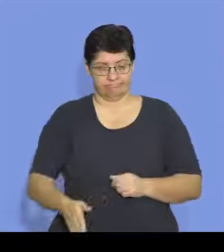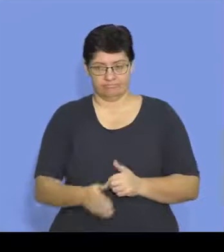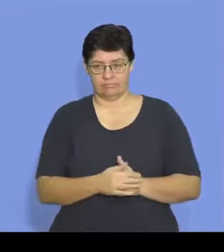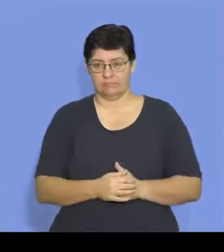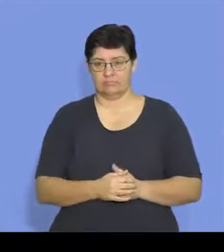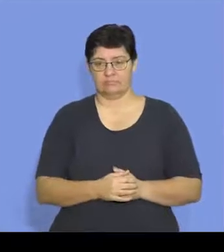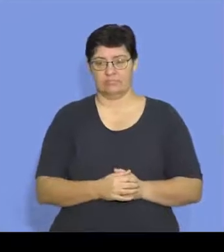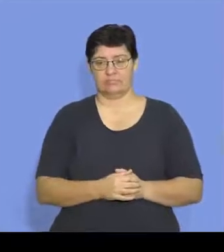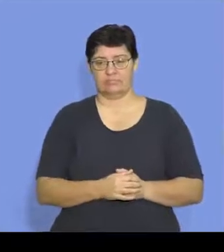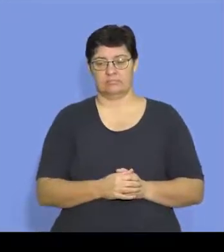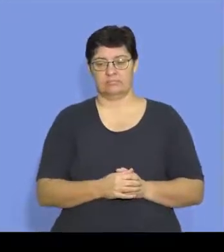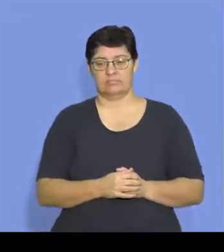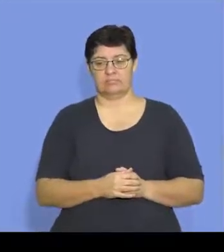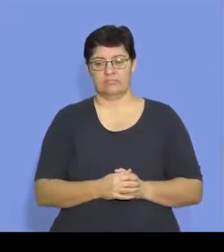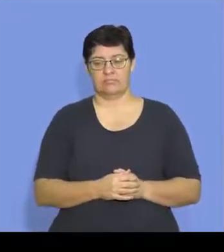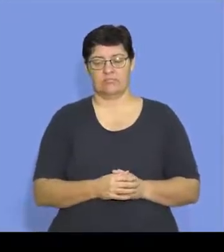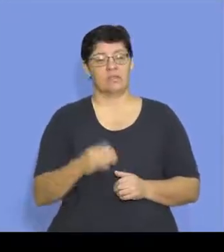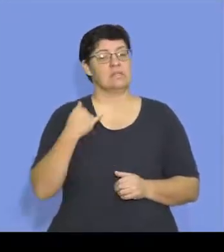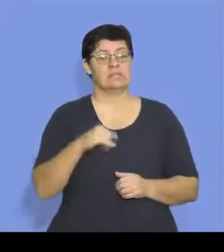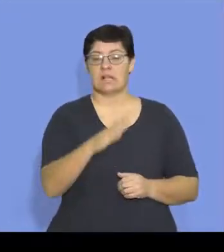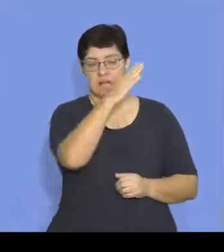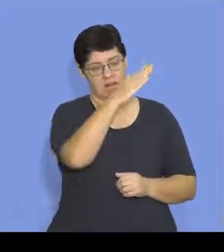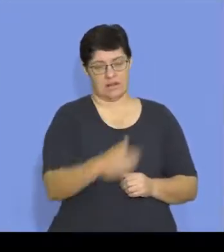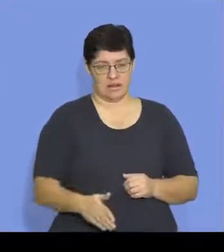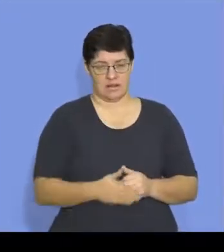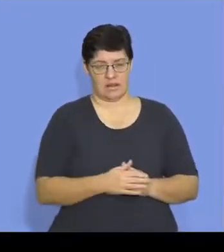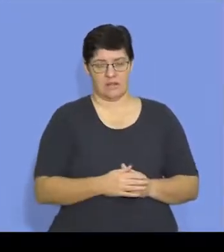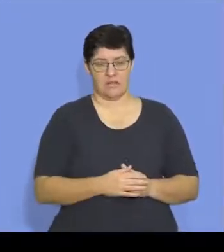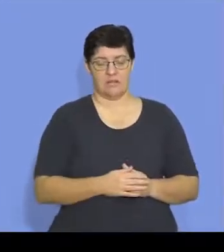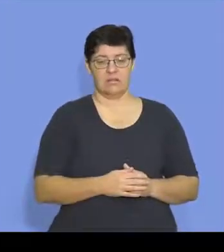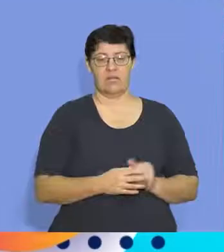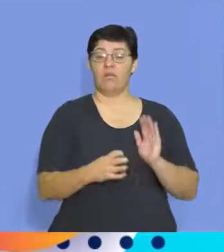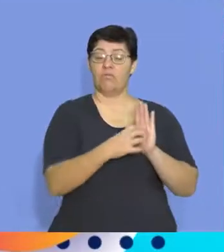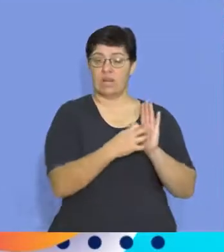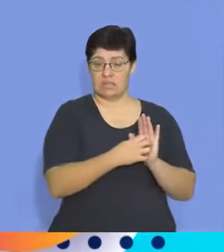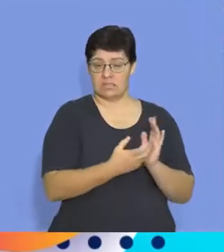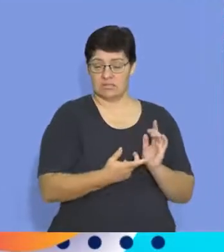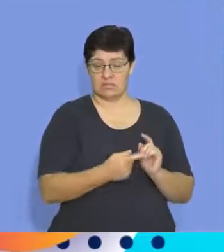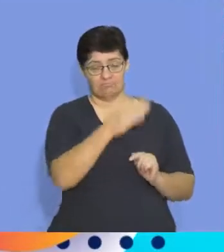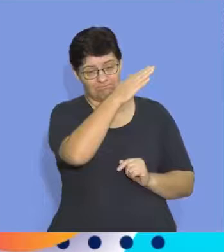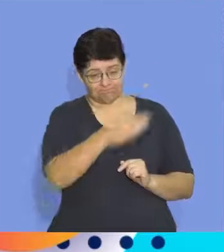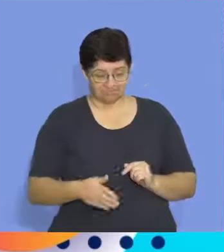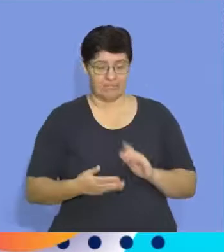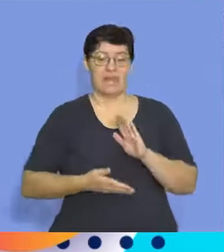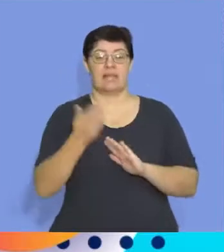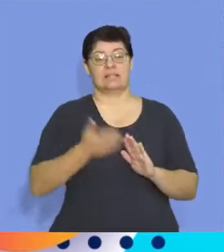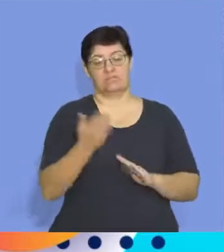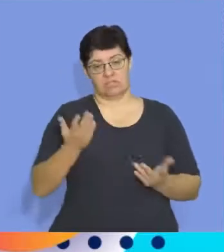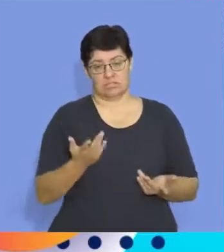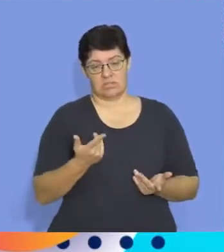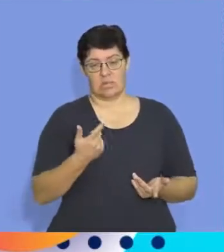go that way, still a straight line. Gradient of the graph is acceleration, and we can